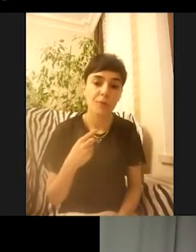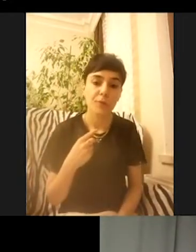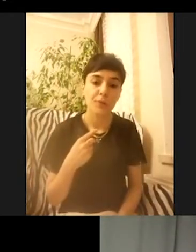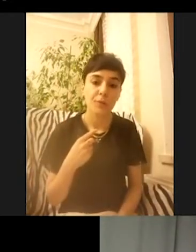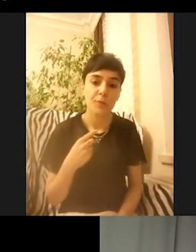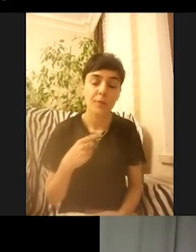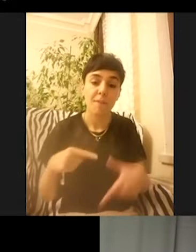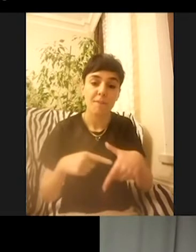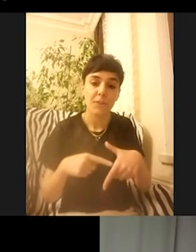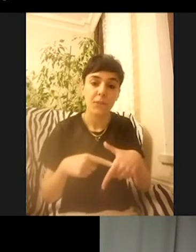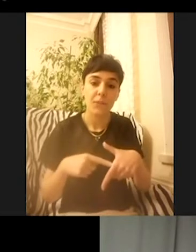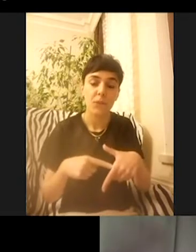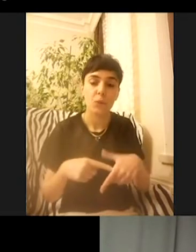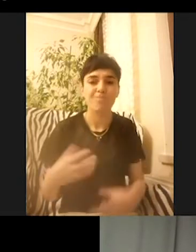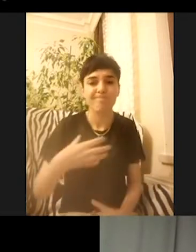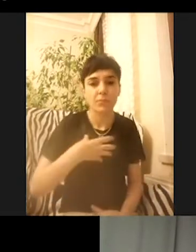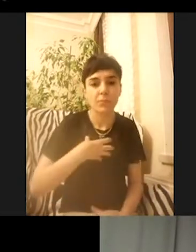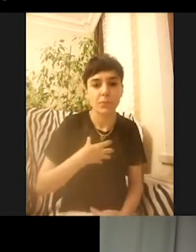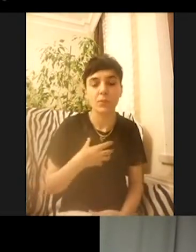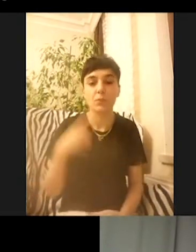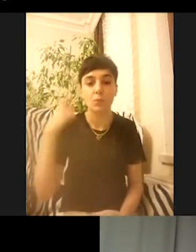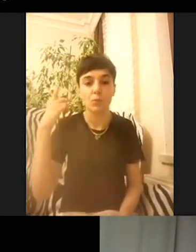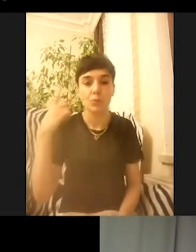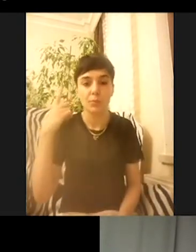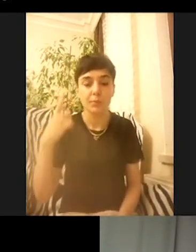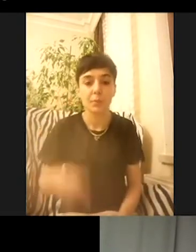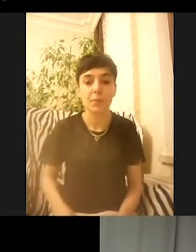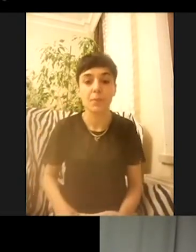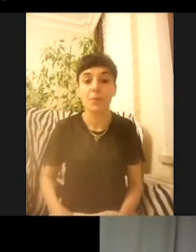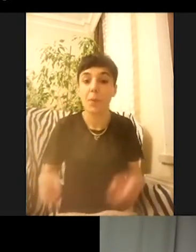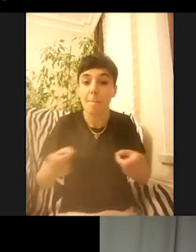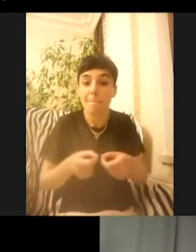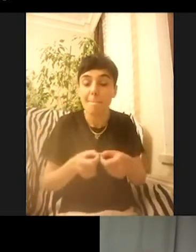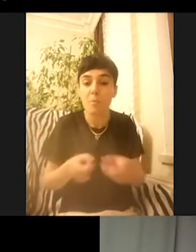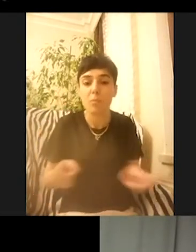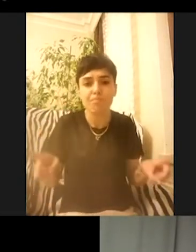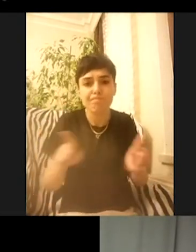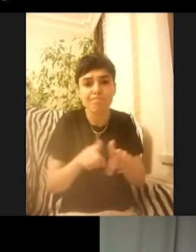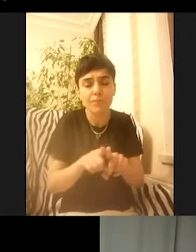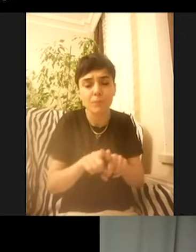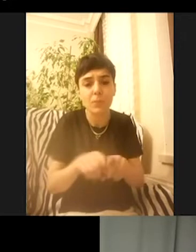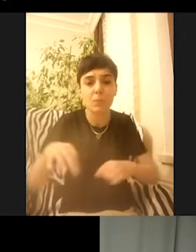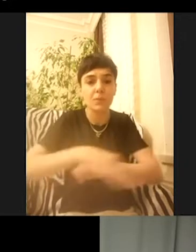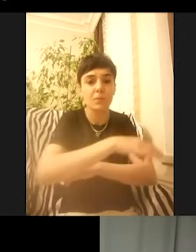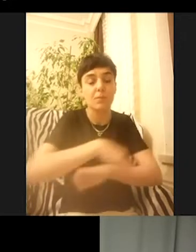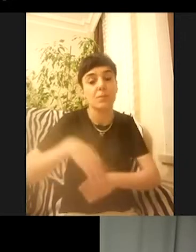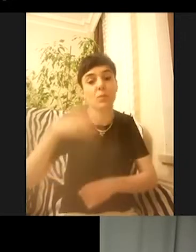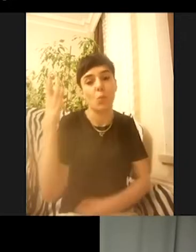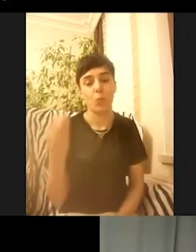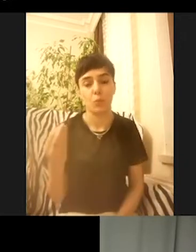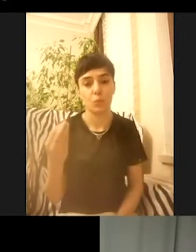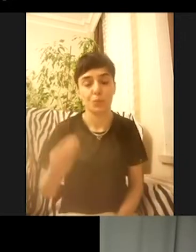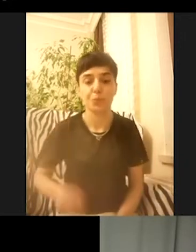in Turkey, on the other hand, the atmosphere was different until the paradigm shift, as I said before, after the 2050, which was